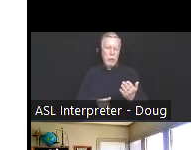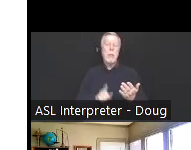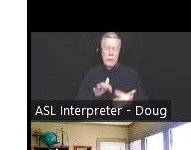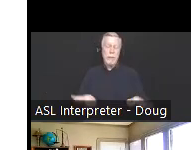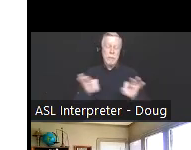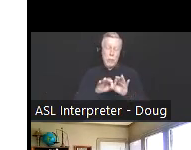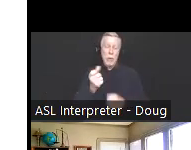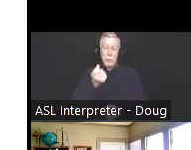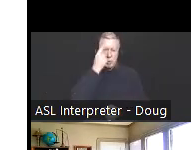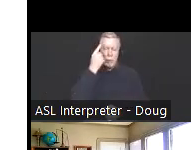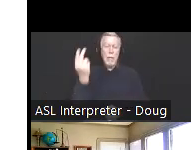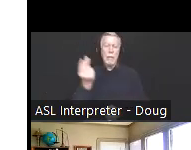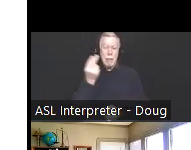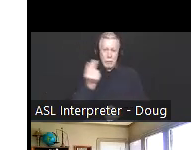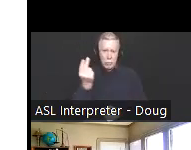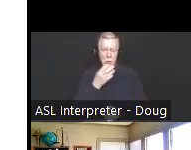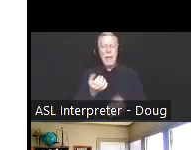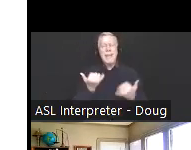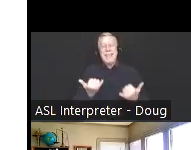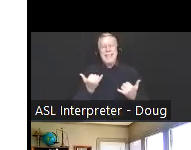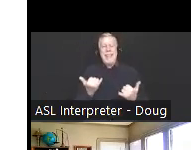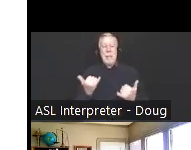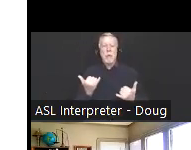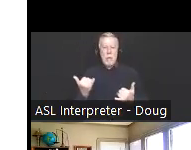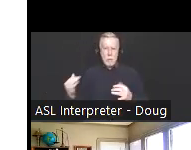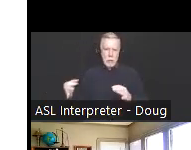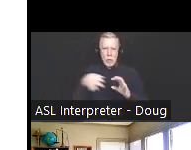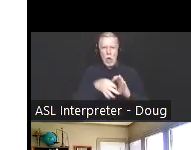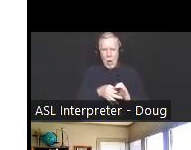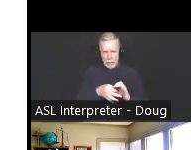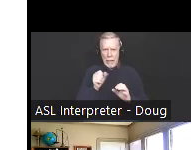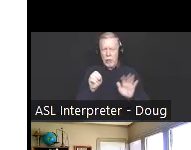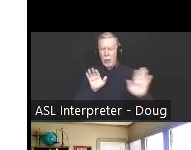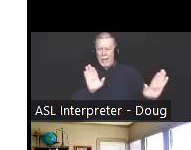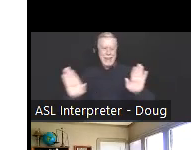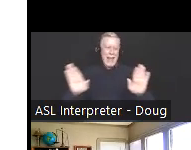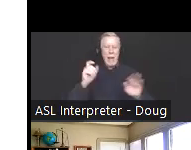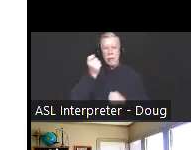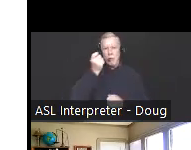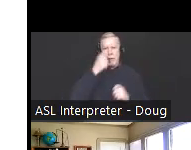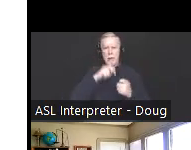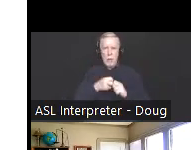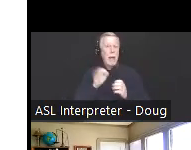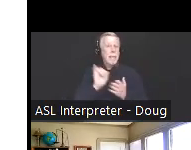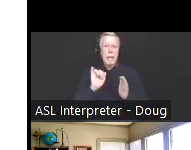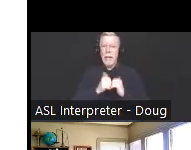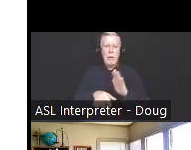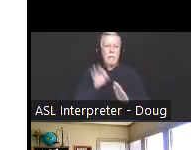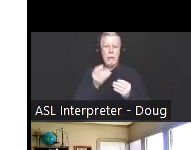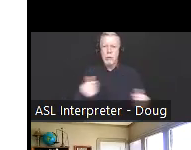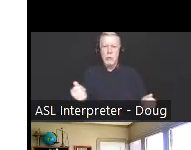and contemporary context in which they understand the problem. That's how we're going to find the solution. It doesn't mean that other